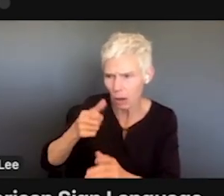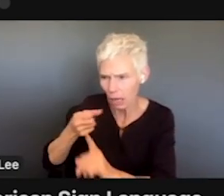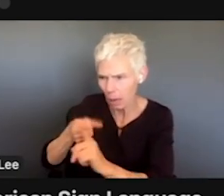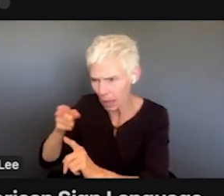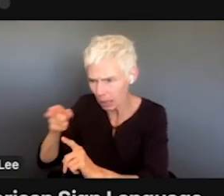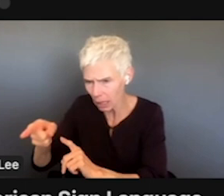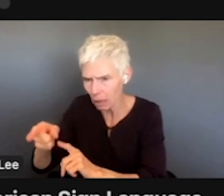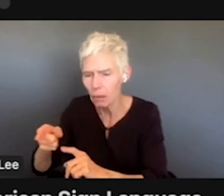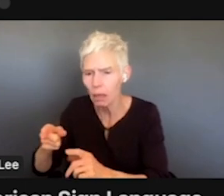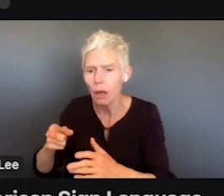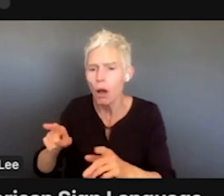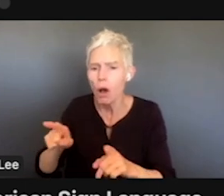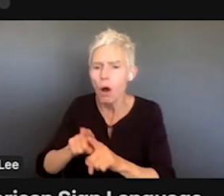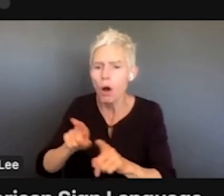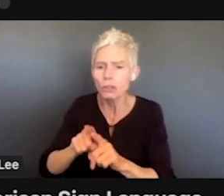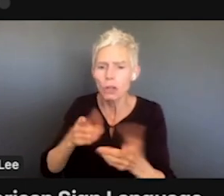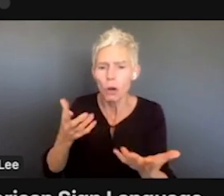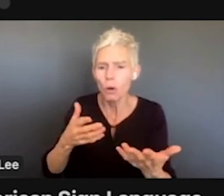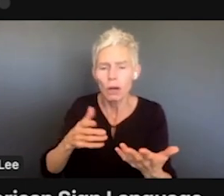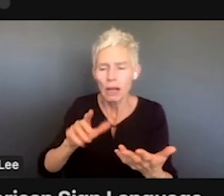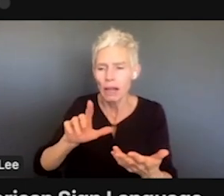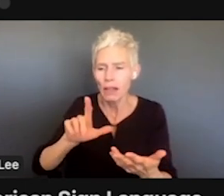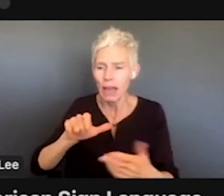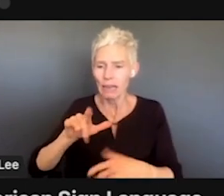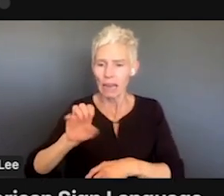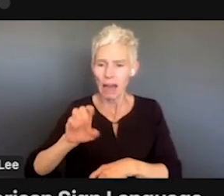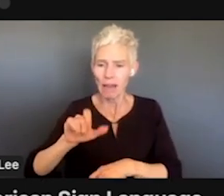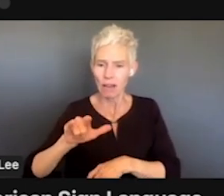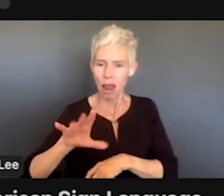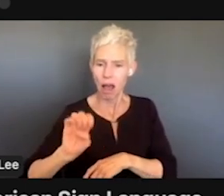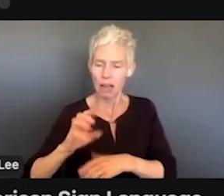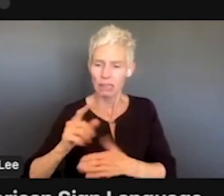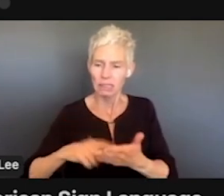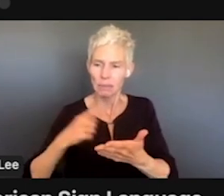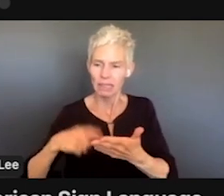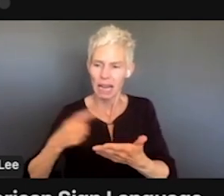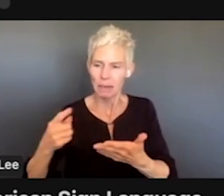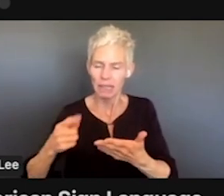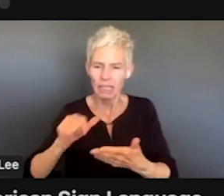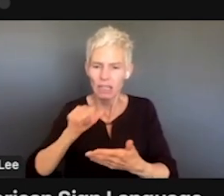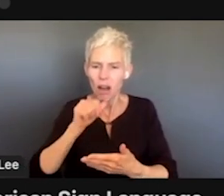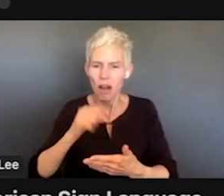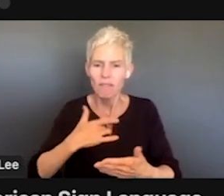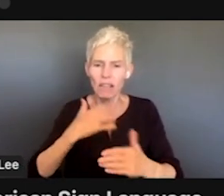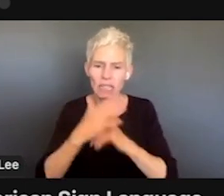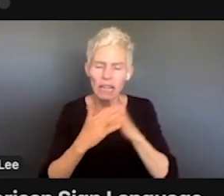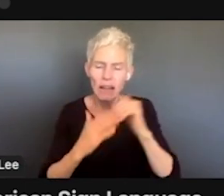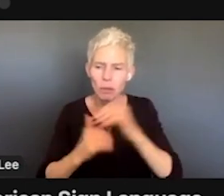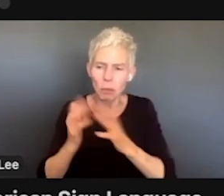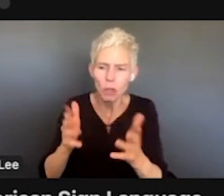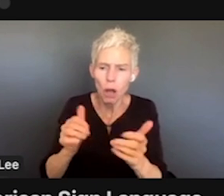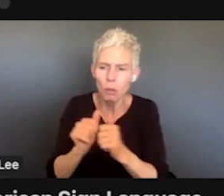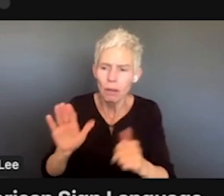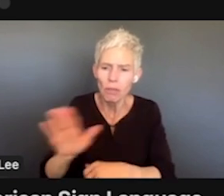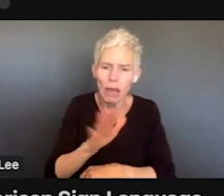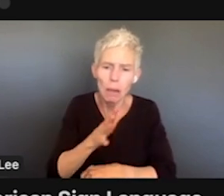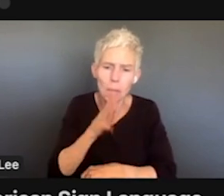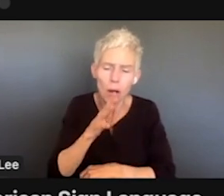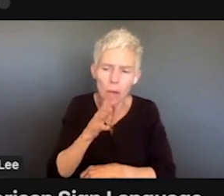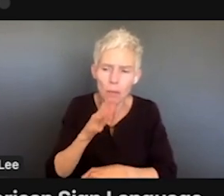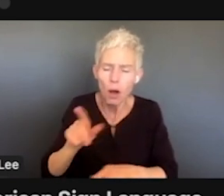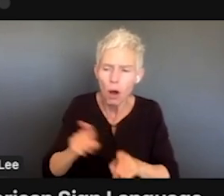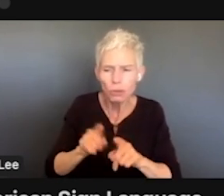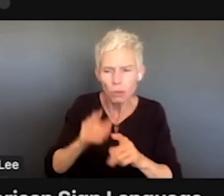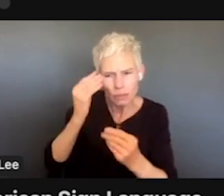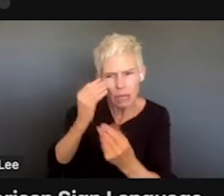because sometimes they're not comfortable talking to mom. So I wanted to make sure that they knew that that support was there and they can also talk to their friends about it. So it's